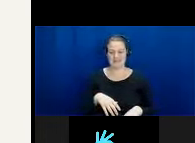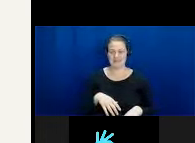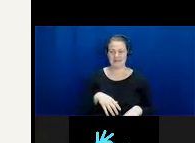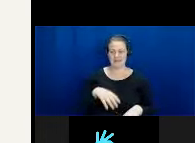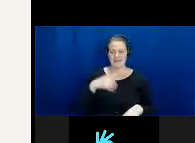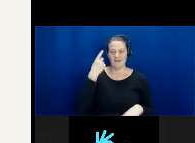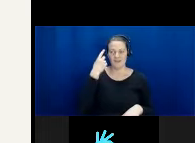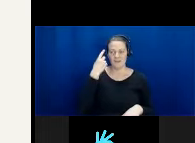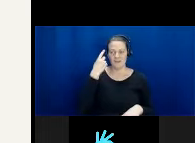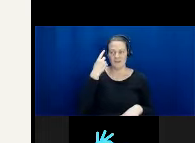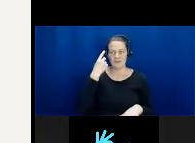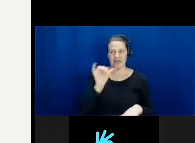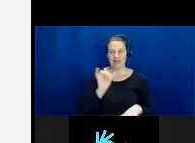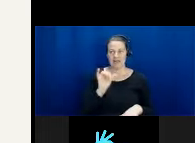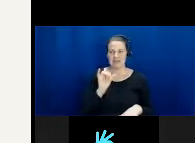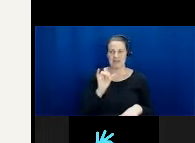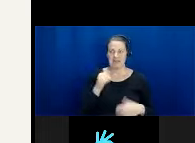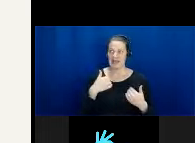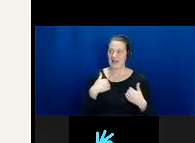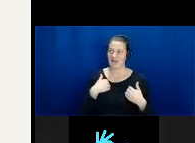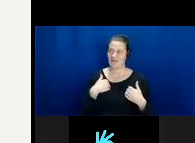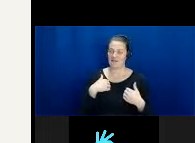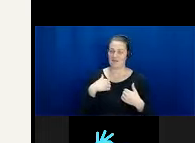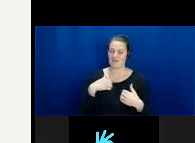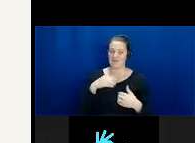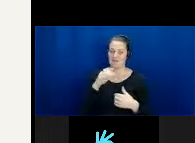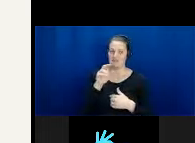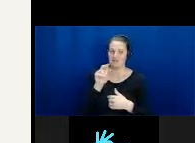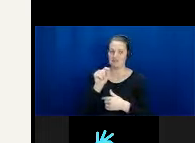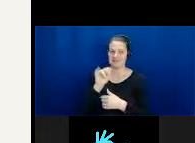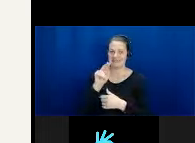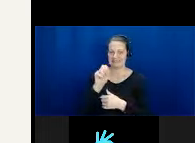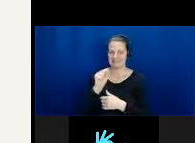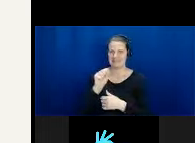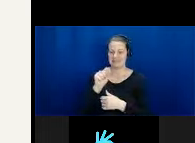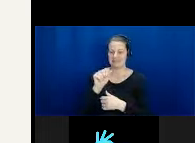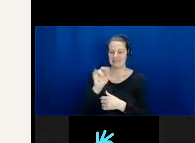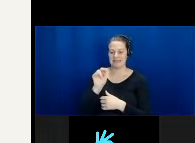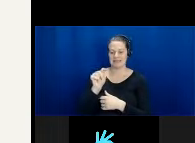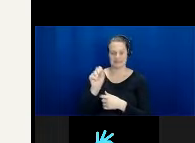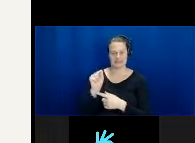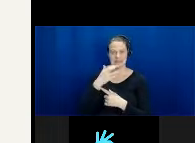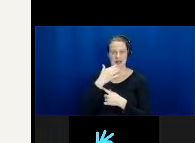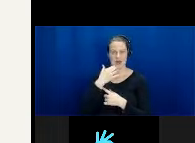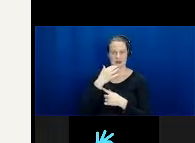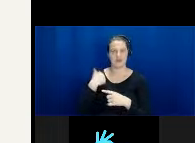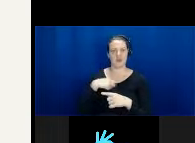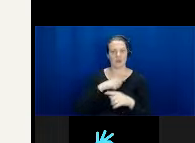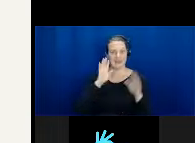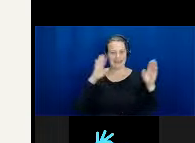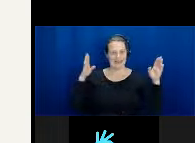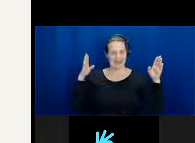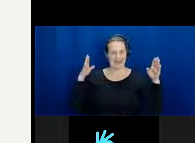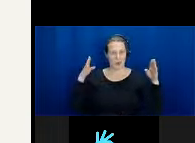are over 35 tints that we can go through. We do narrow it down by disease, but it's better for